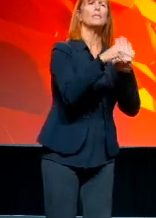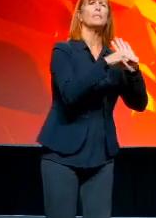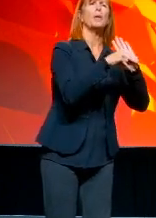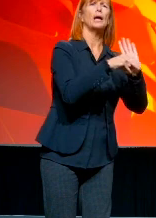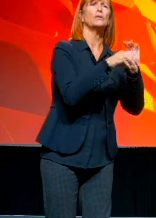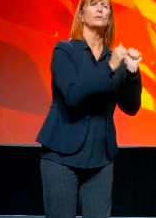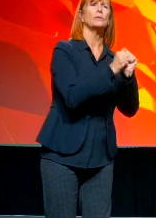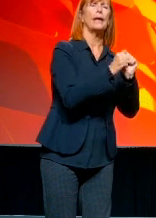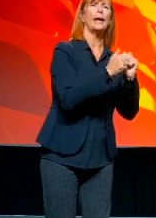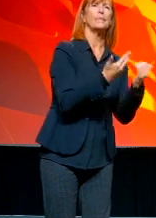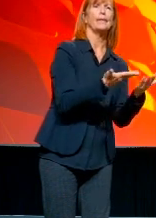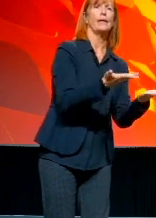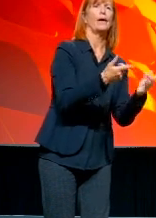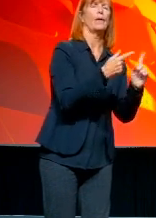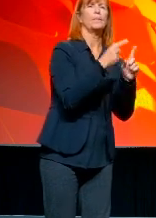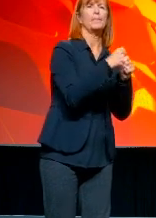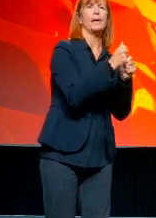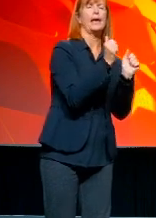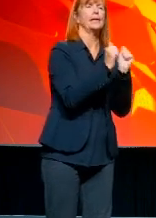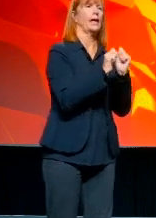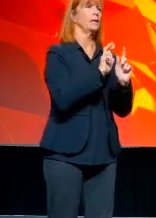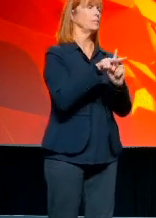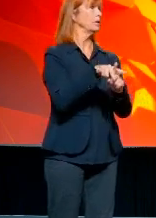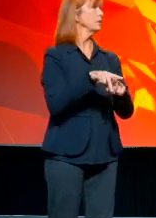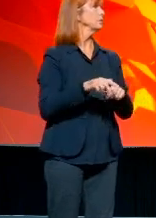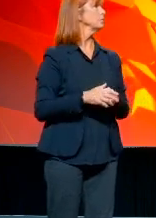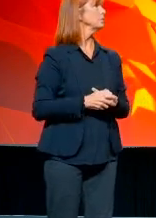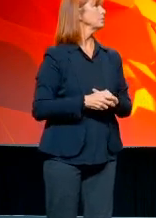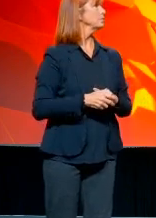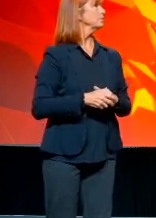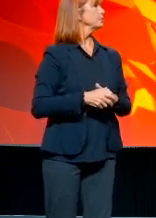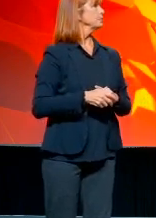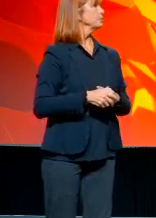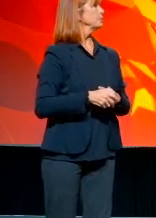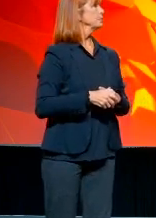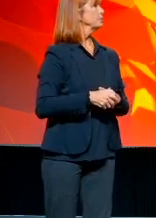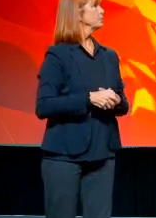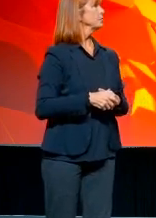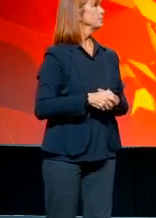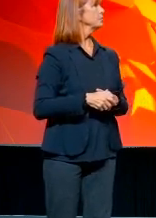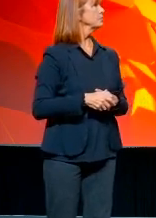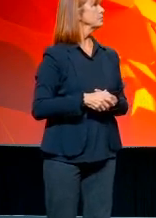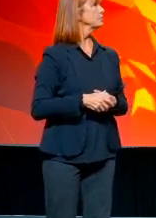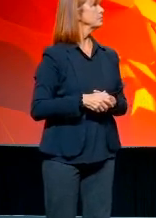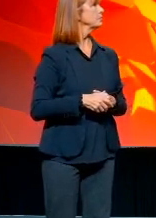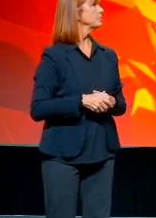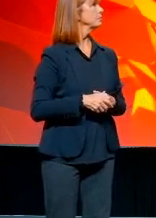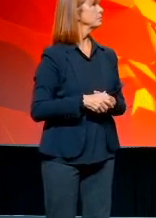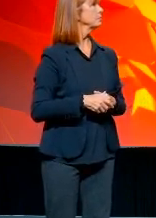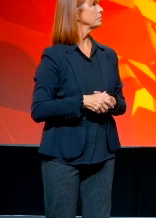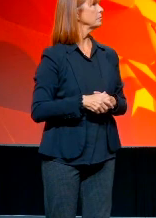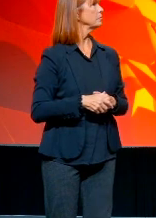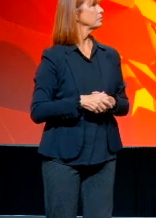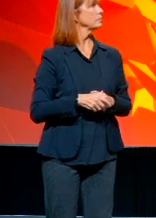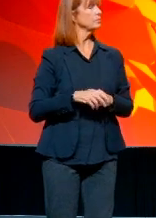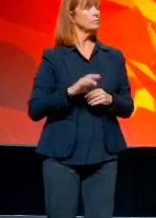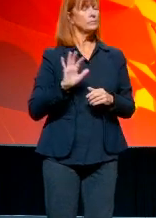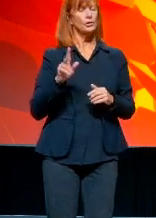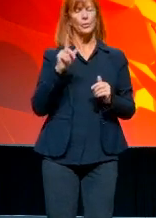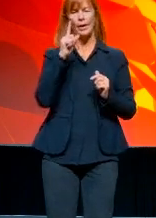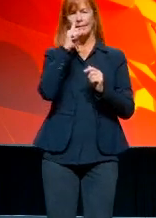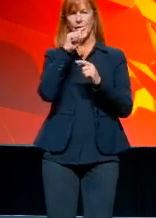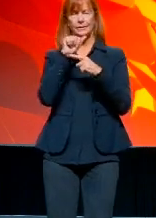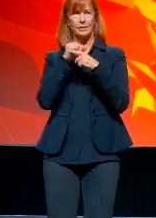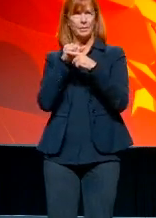applied to this? Yeah, yeah. So I think so. You're talking like so simulation, like so